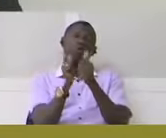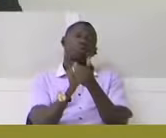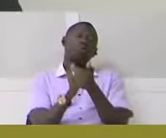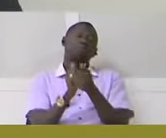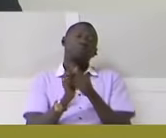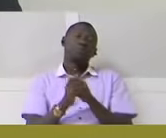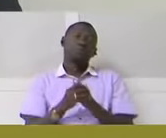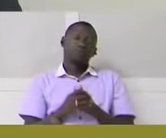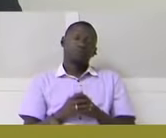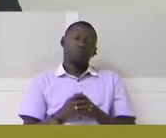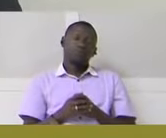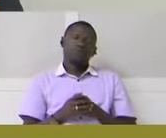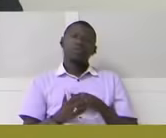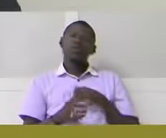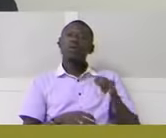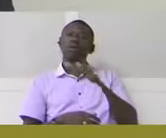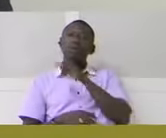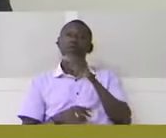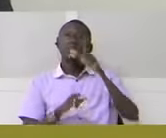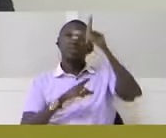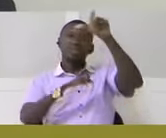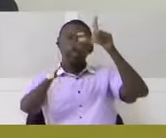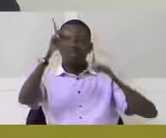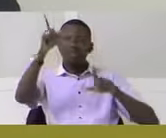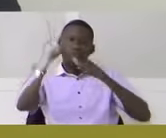which direction was the vehicle heading to?